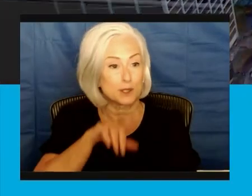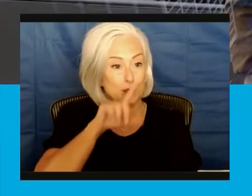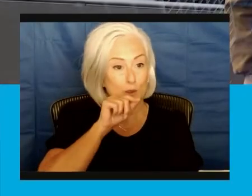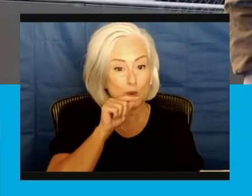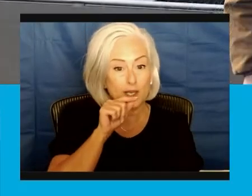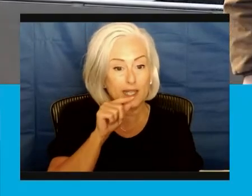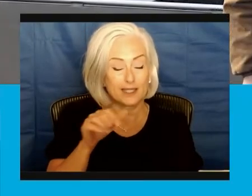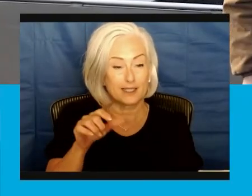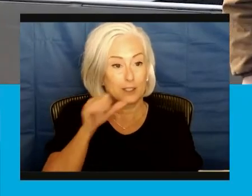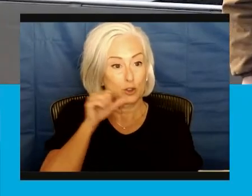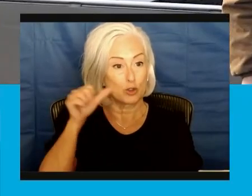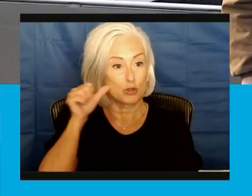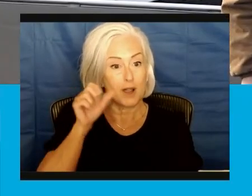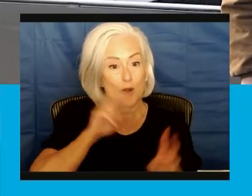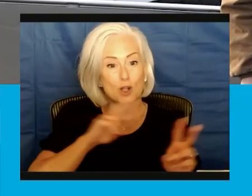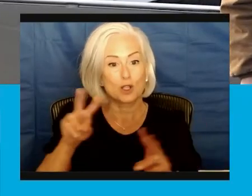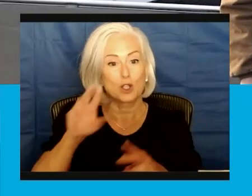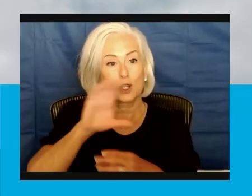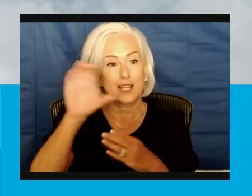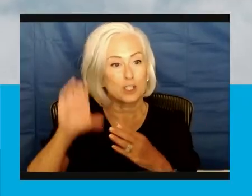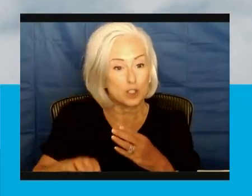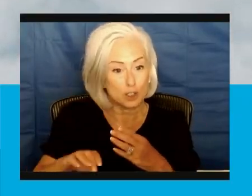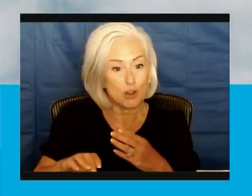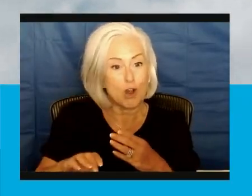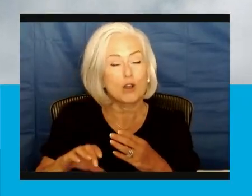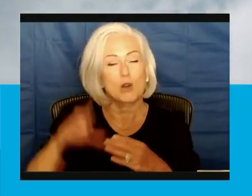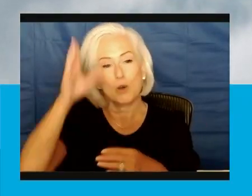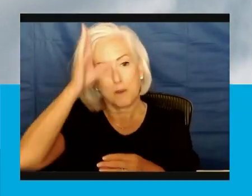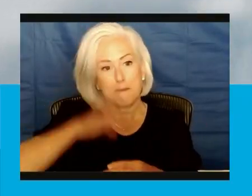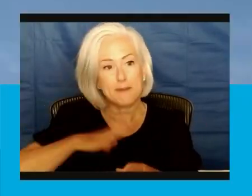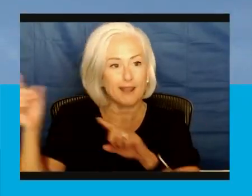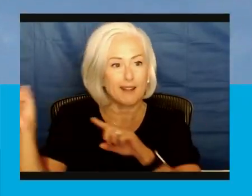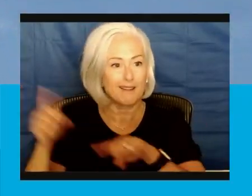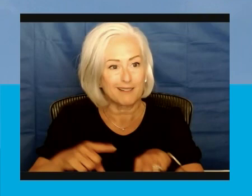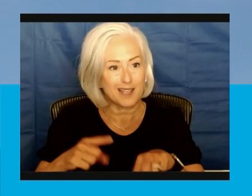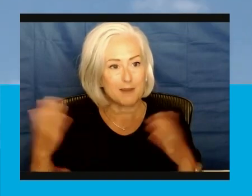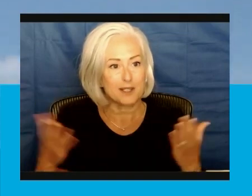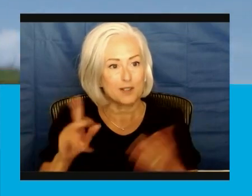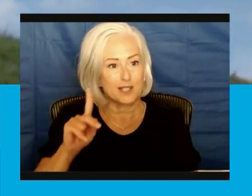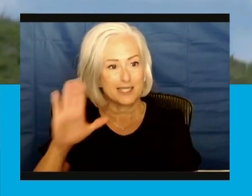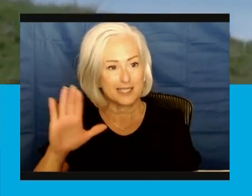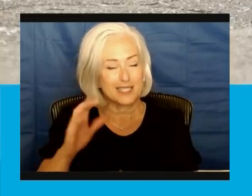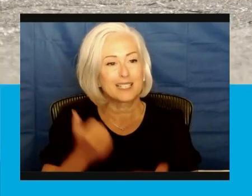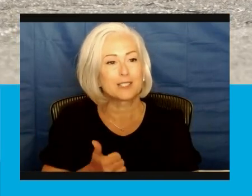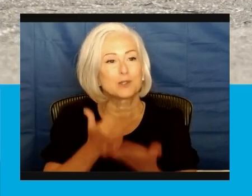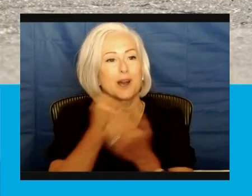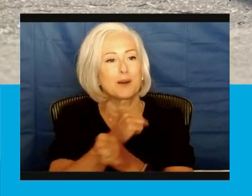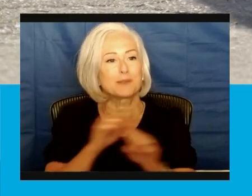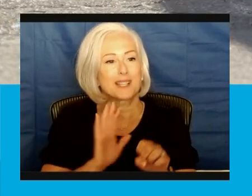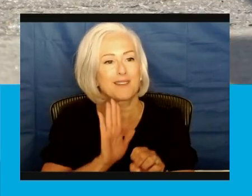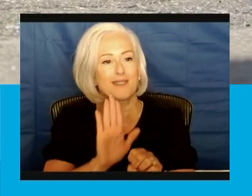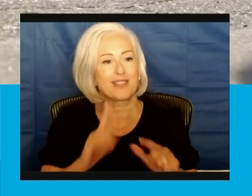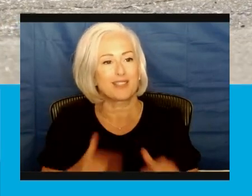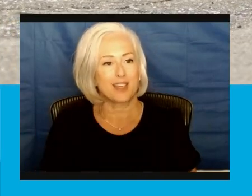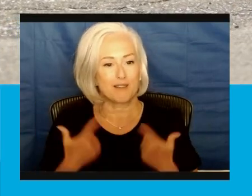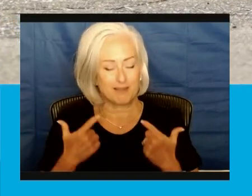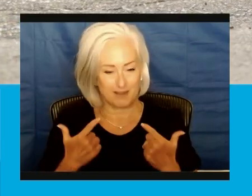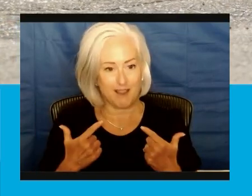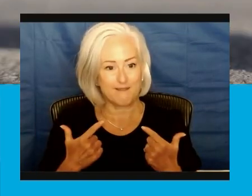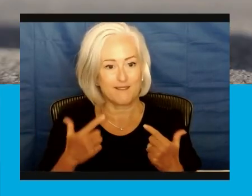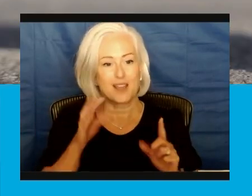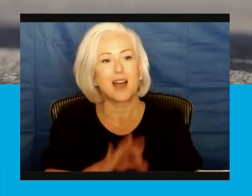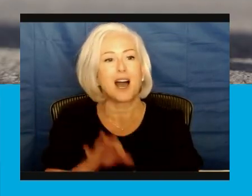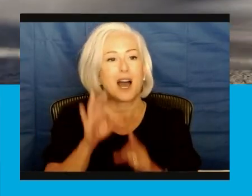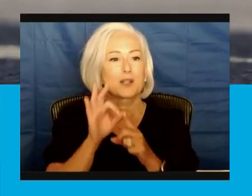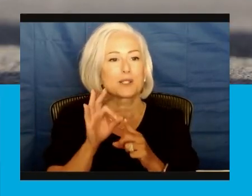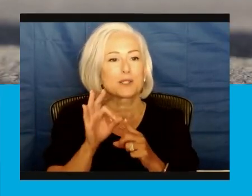man made to the Kansas City area to save the life of someone he didn't even know in our special encore episode of the Morning Medical